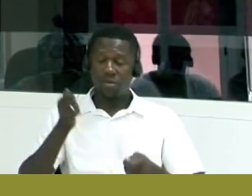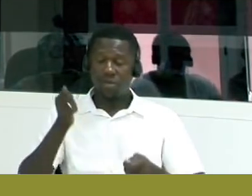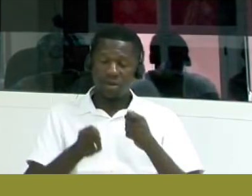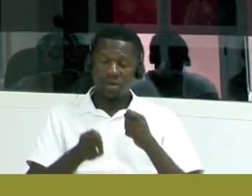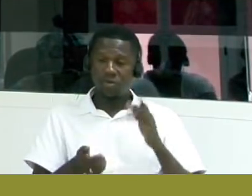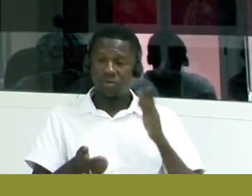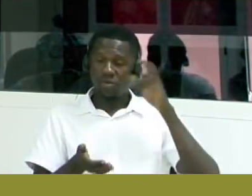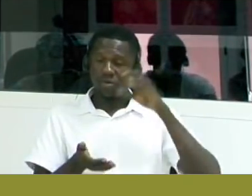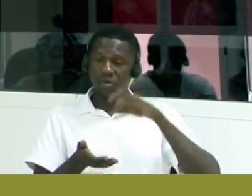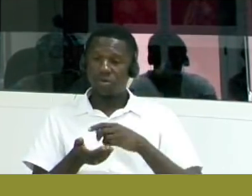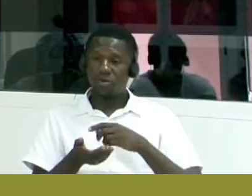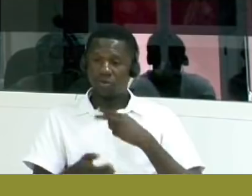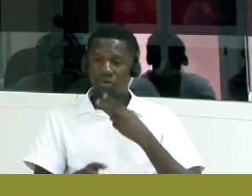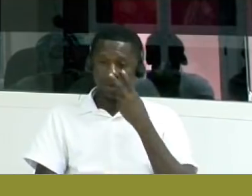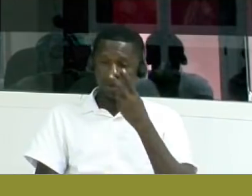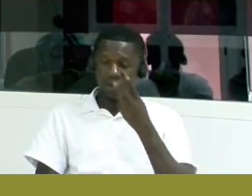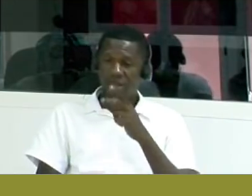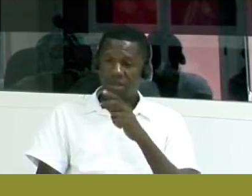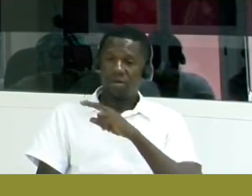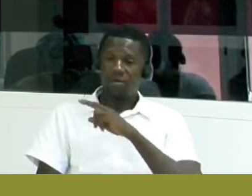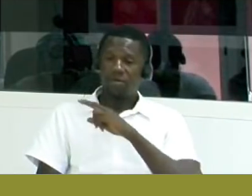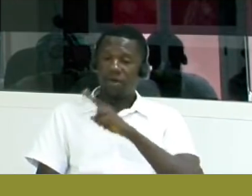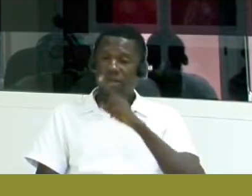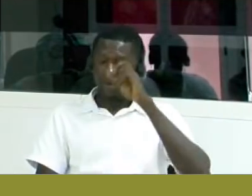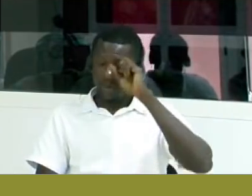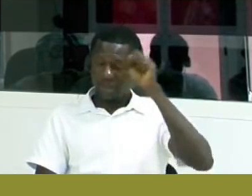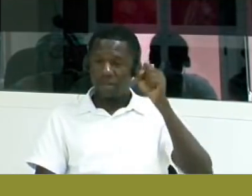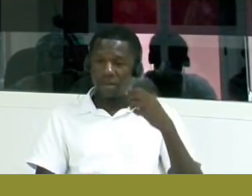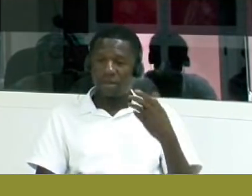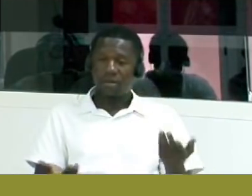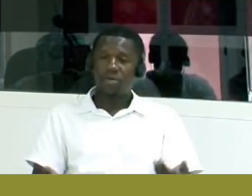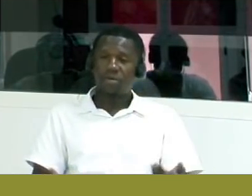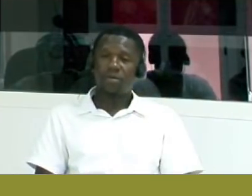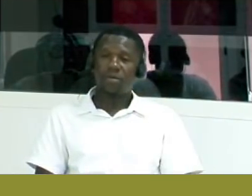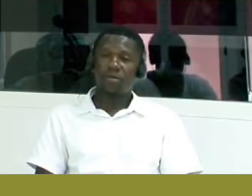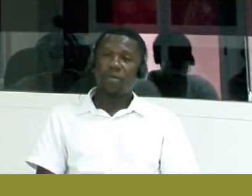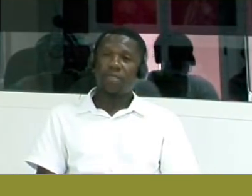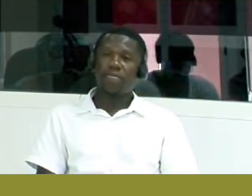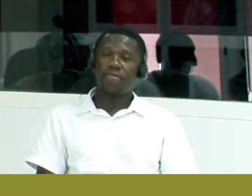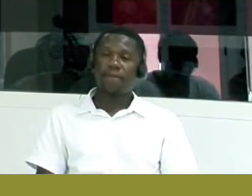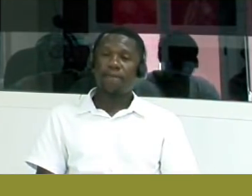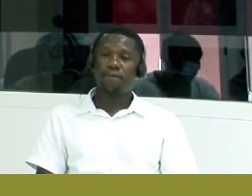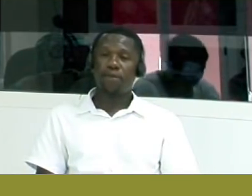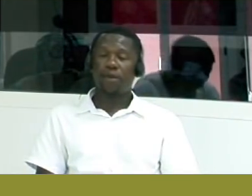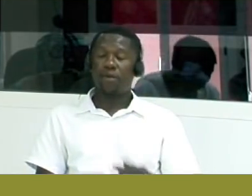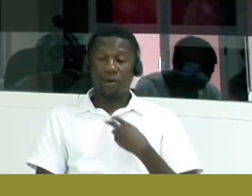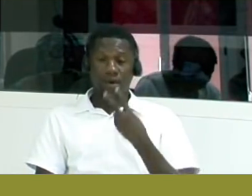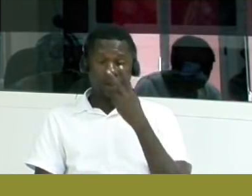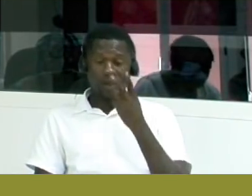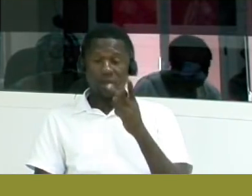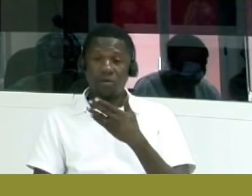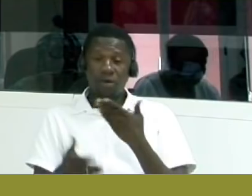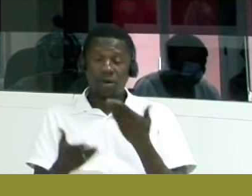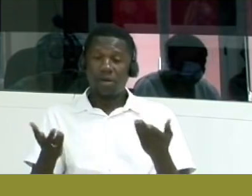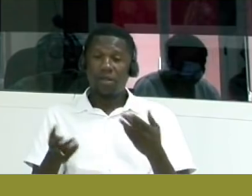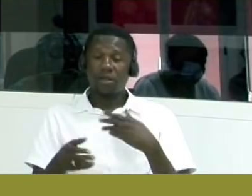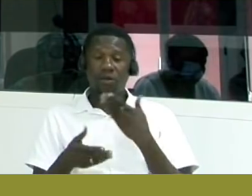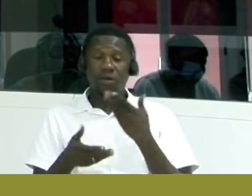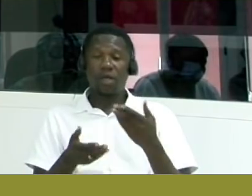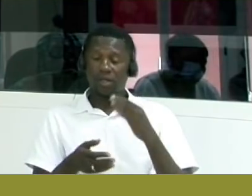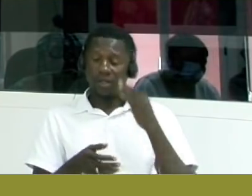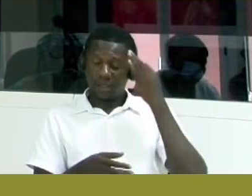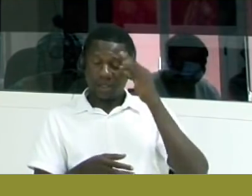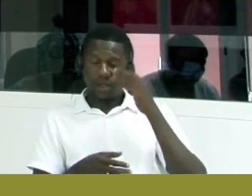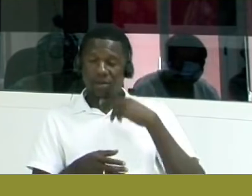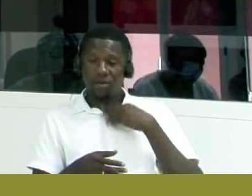Vice President? I did not see them in person yet. That's why I'm saying, let me land, and then you can see where I'm coming from. It was